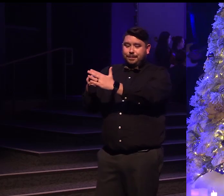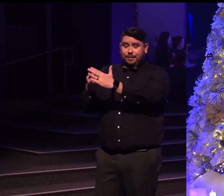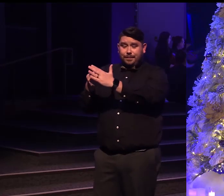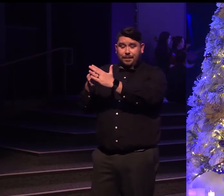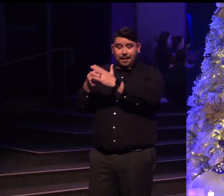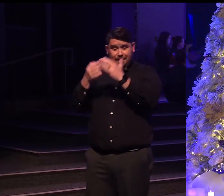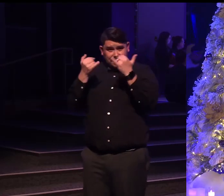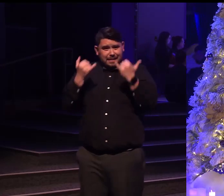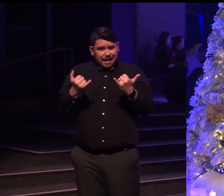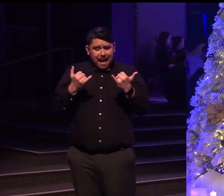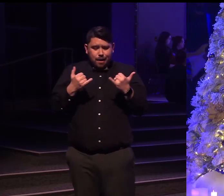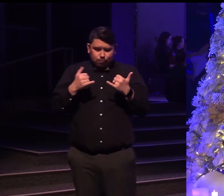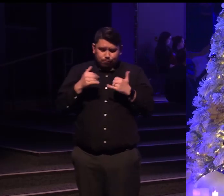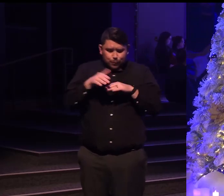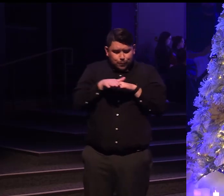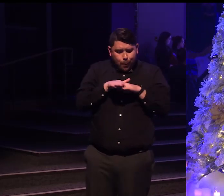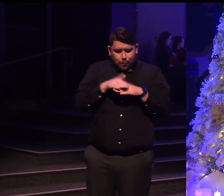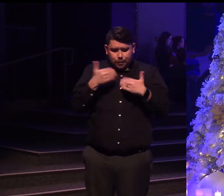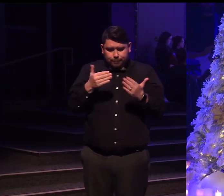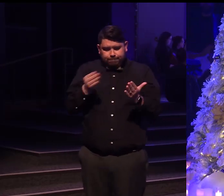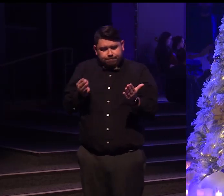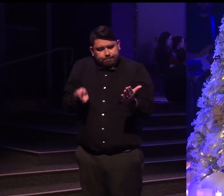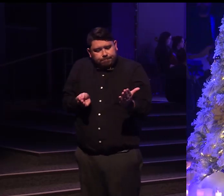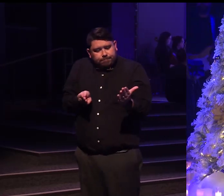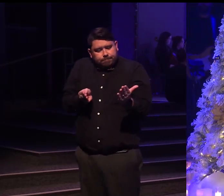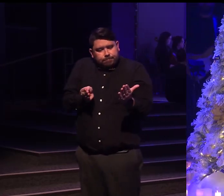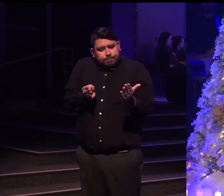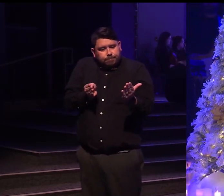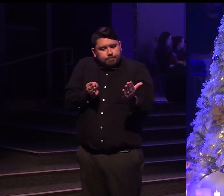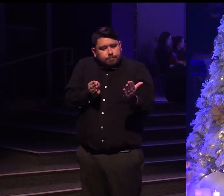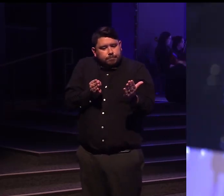slowly now we turn the page.